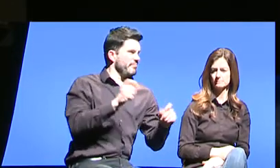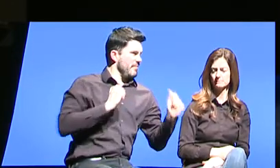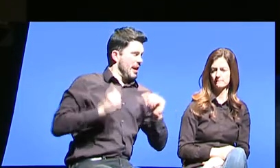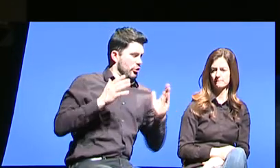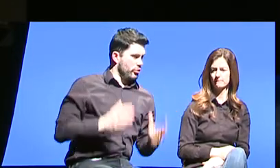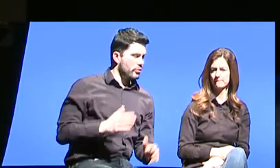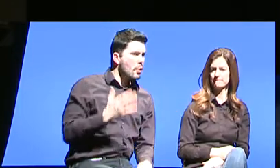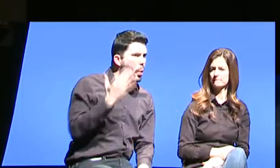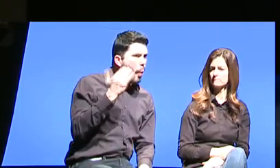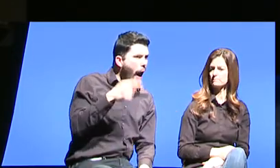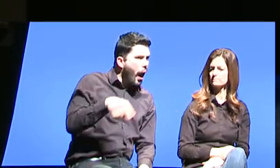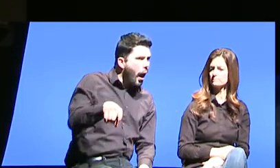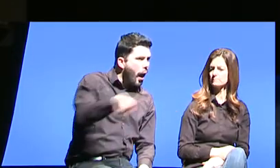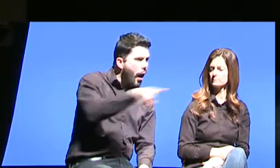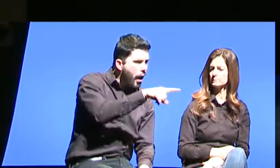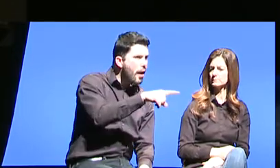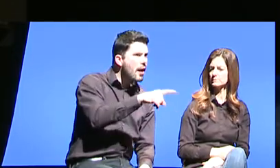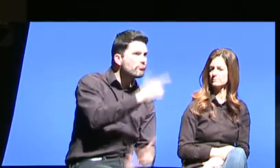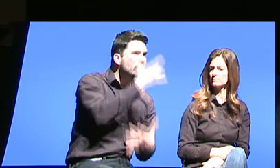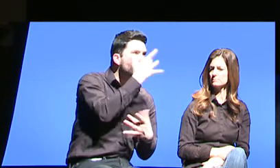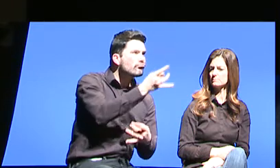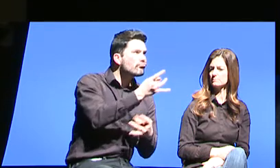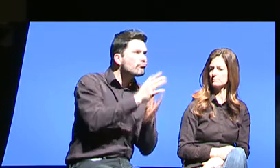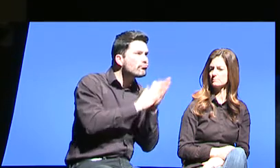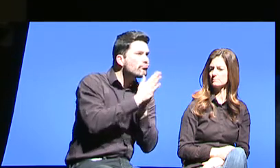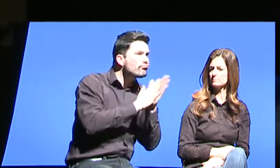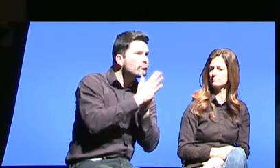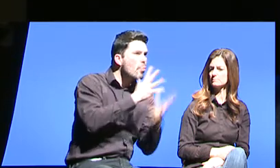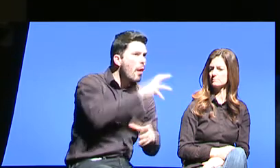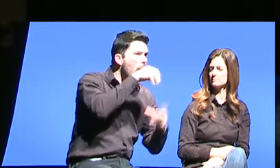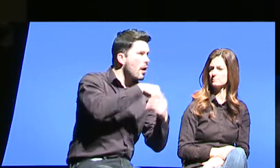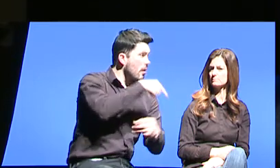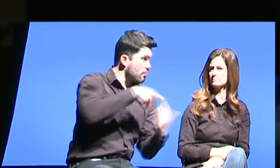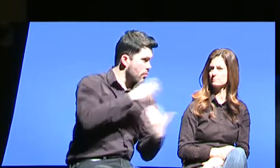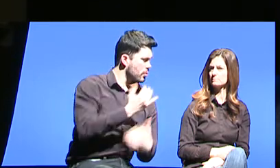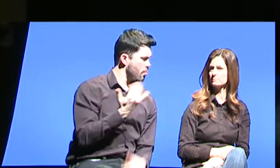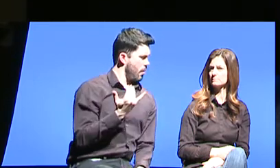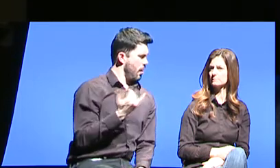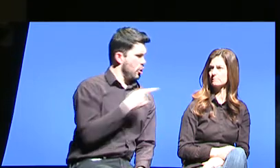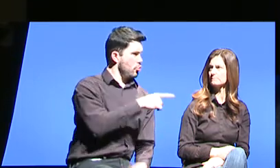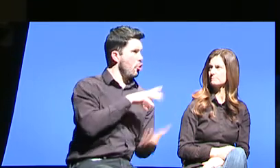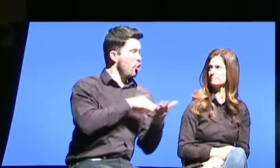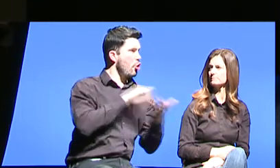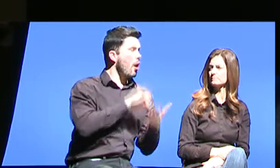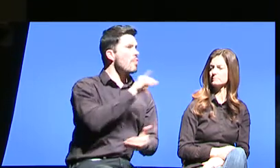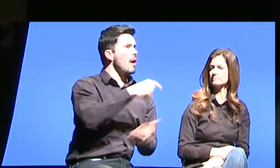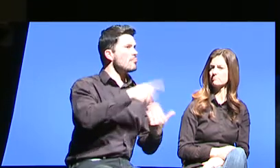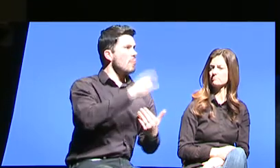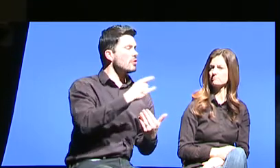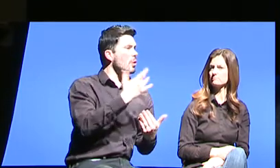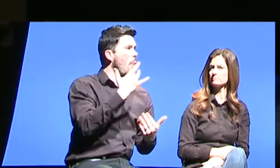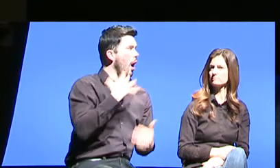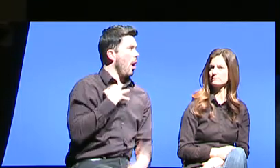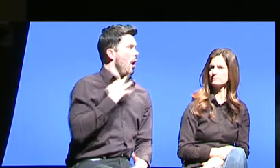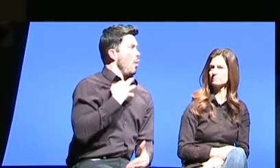Why was it important for you? Why did you become interested in this project when you learned about it? Why did you want to do it?